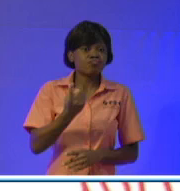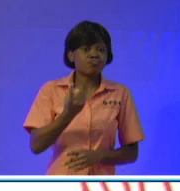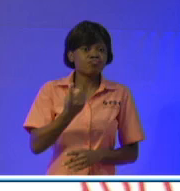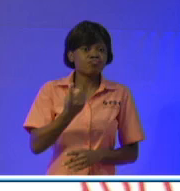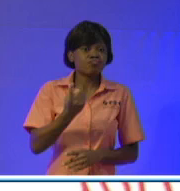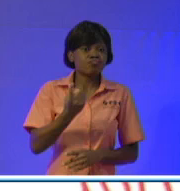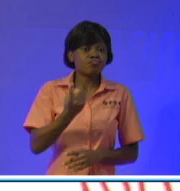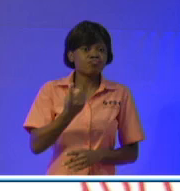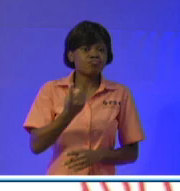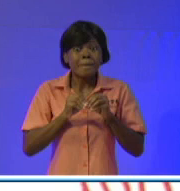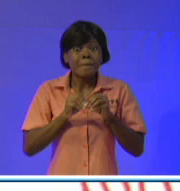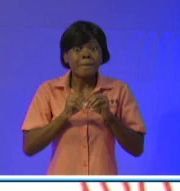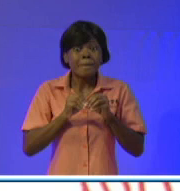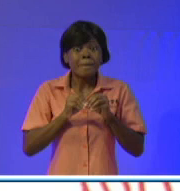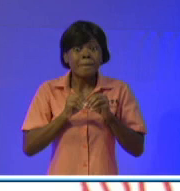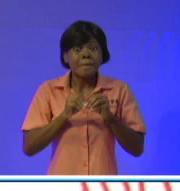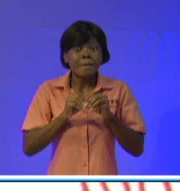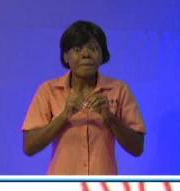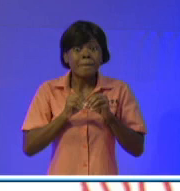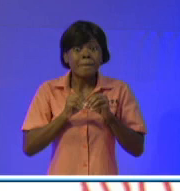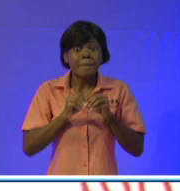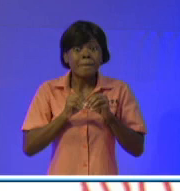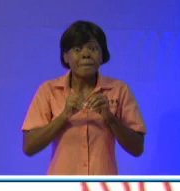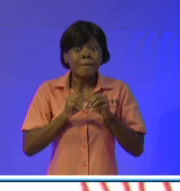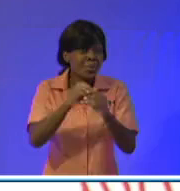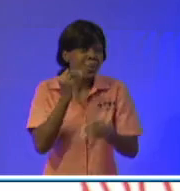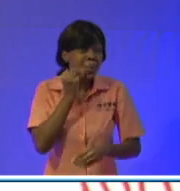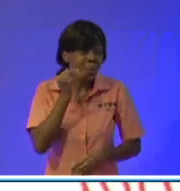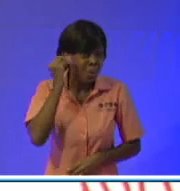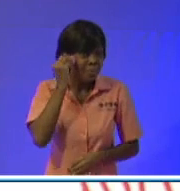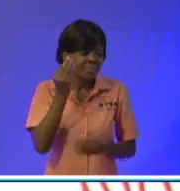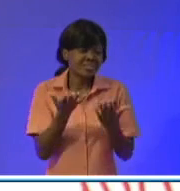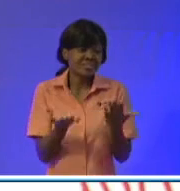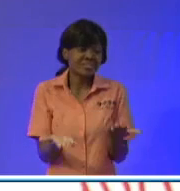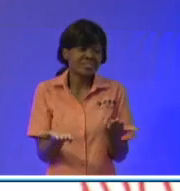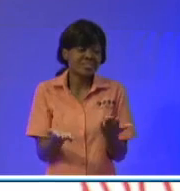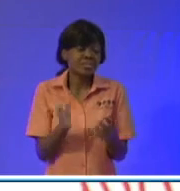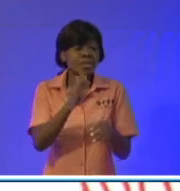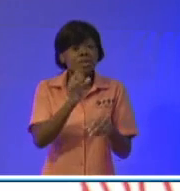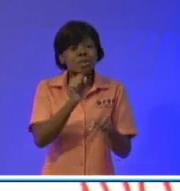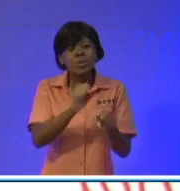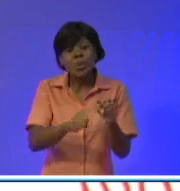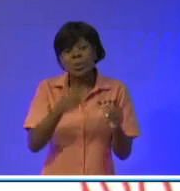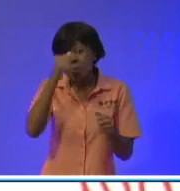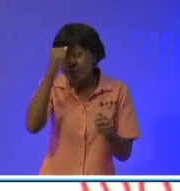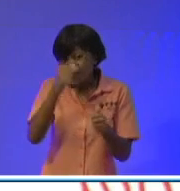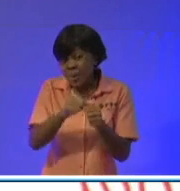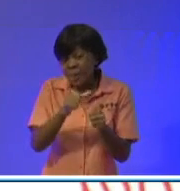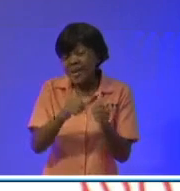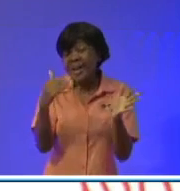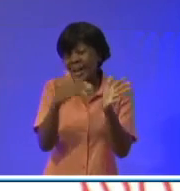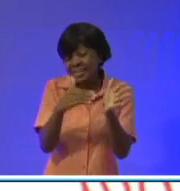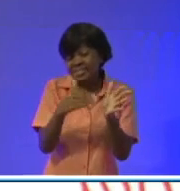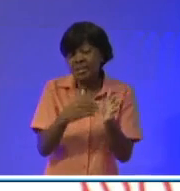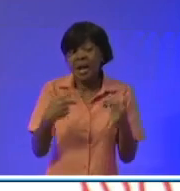I just want to add again that reminder that, as I said before, there are certain high risk conditions. If you are in the second half